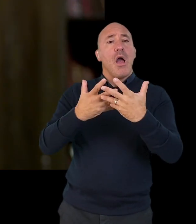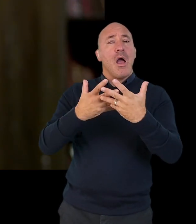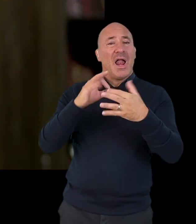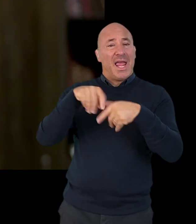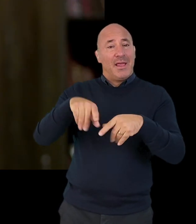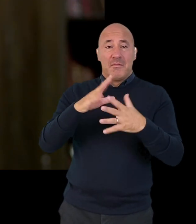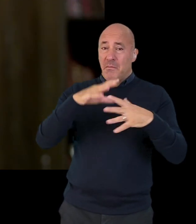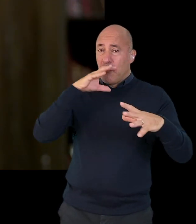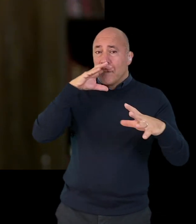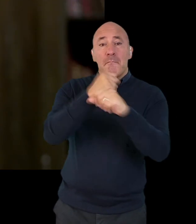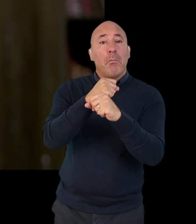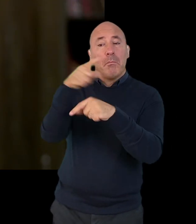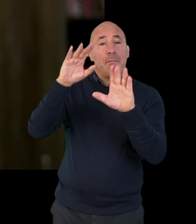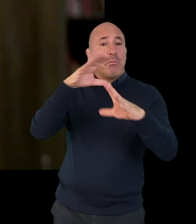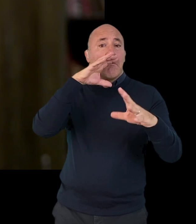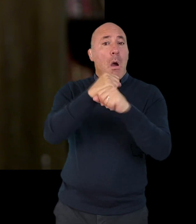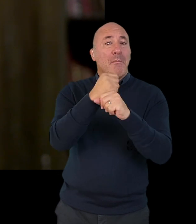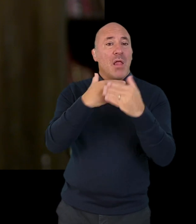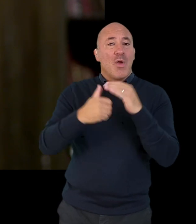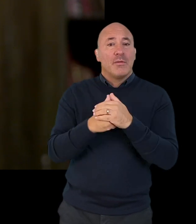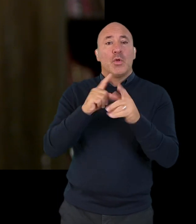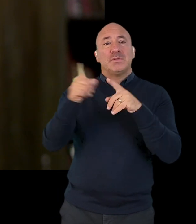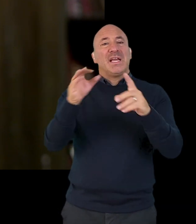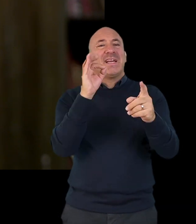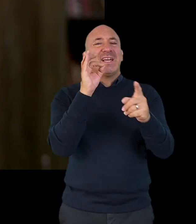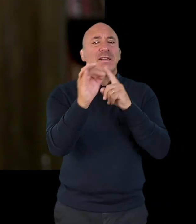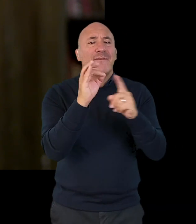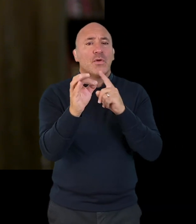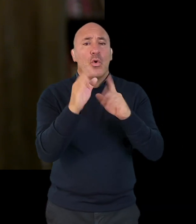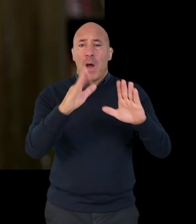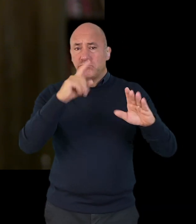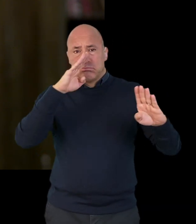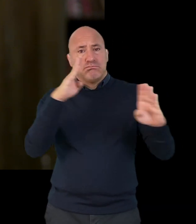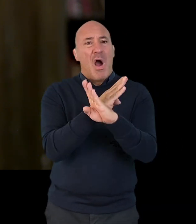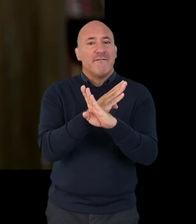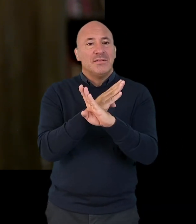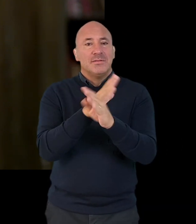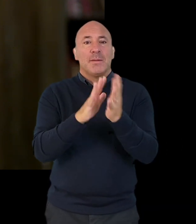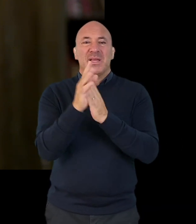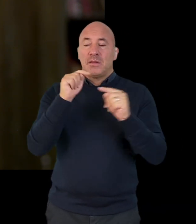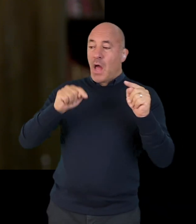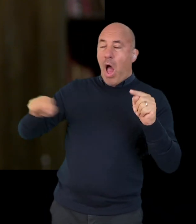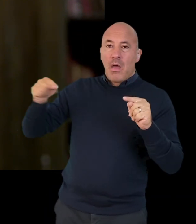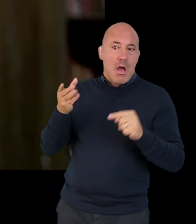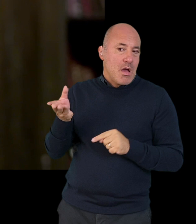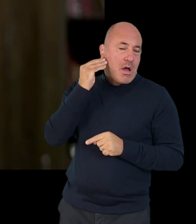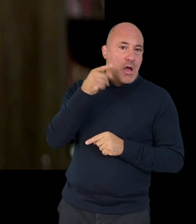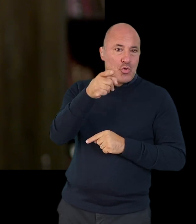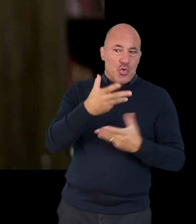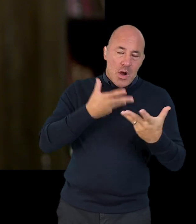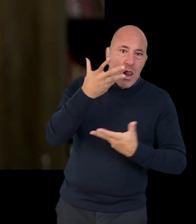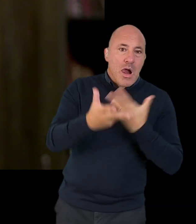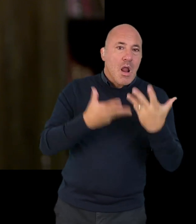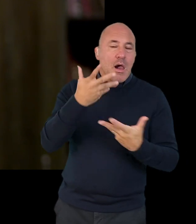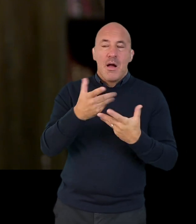your asylum case must be kept confidential by them. And when they interview you about your case, it must